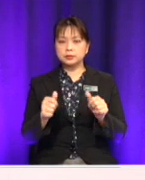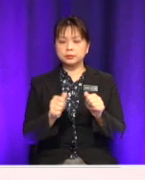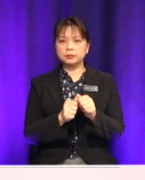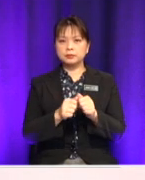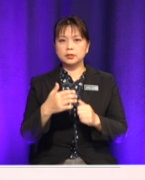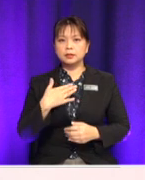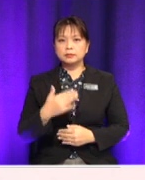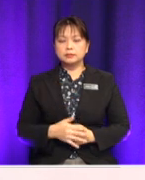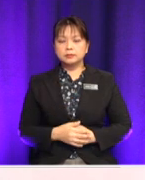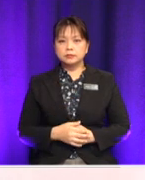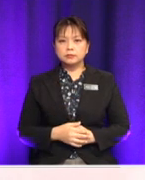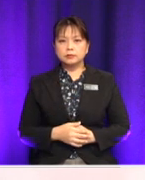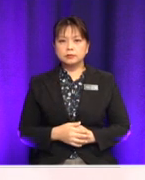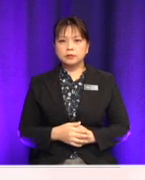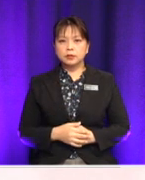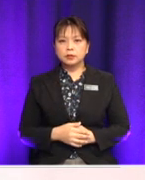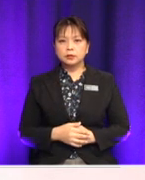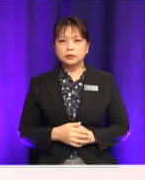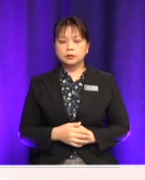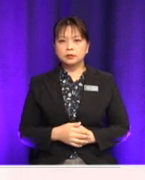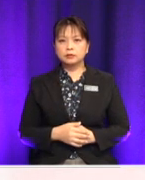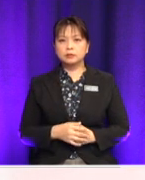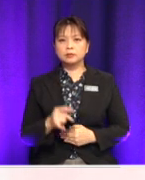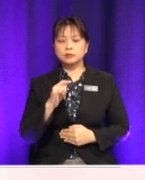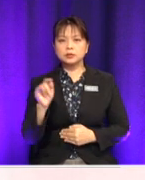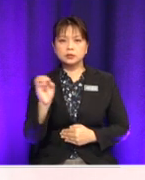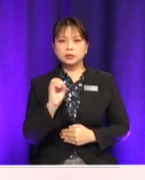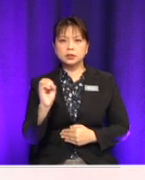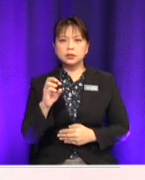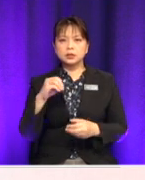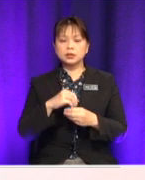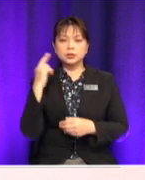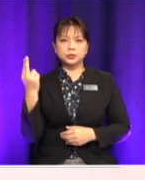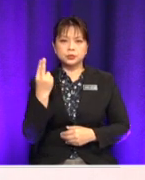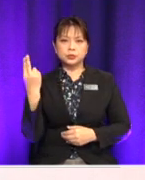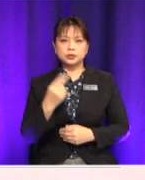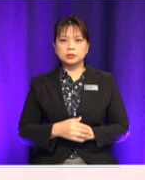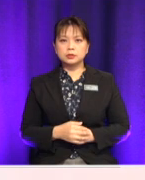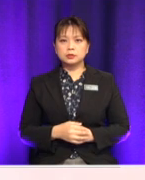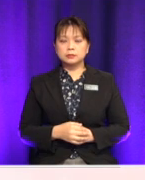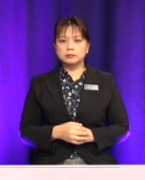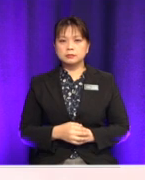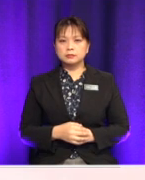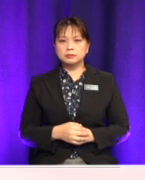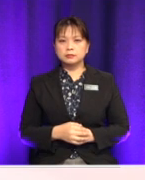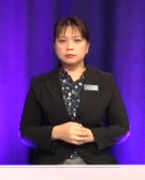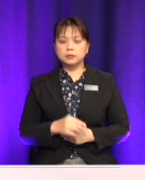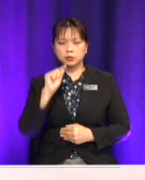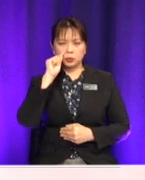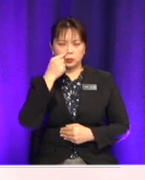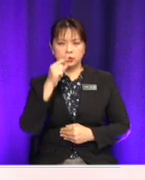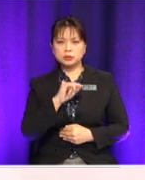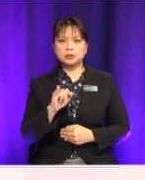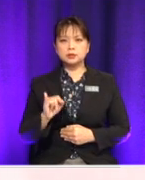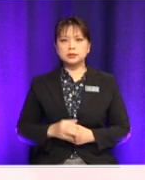through a text message. There was nothing except the usual product promotions, the annoying ones that